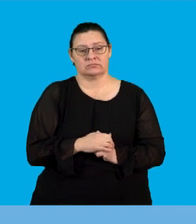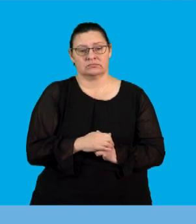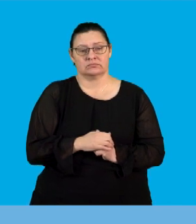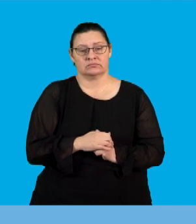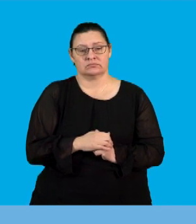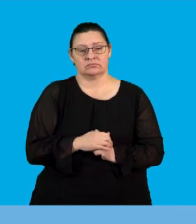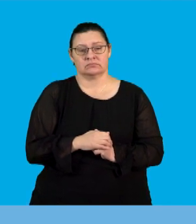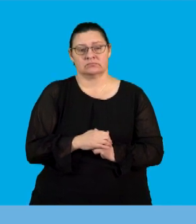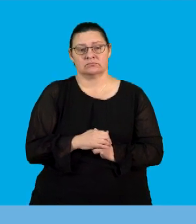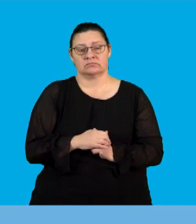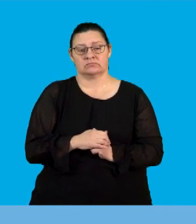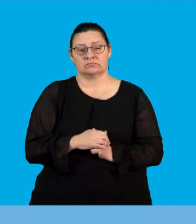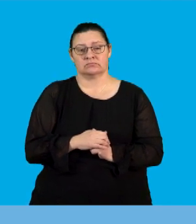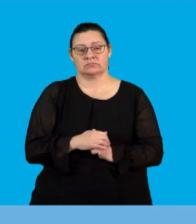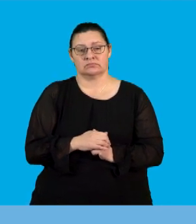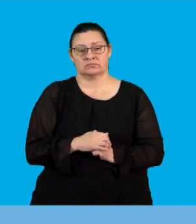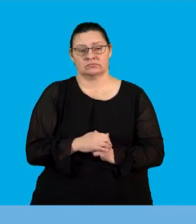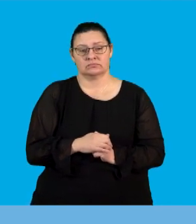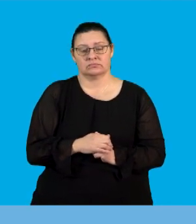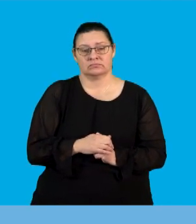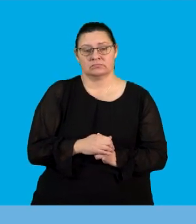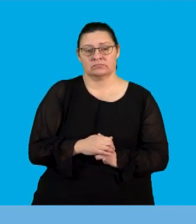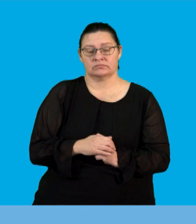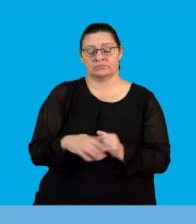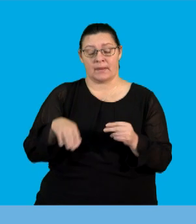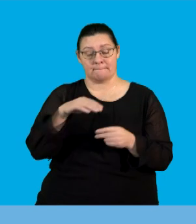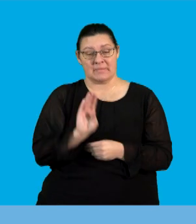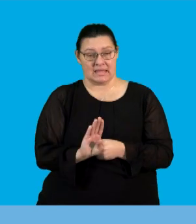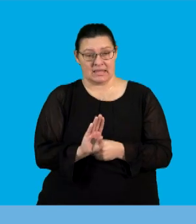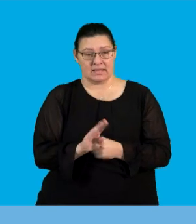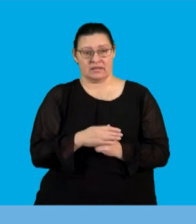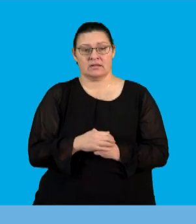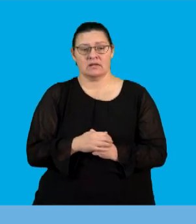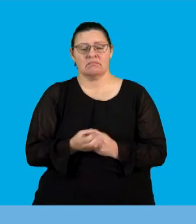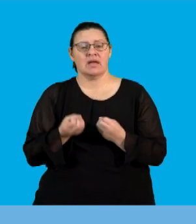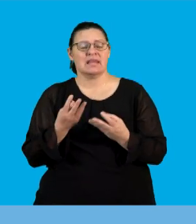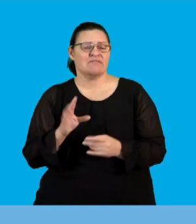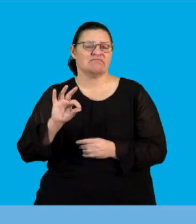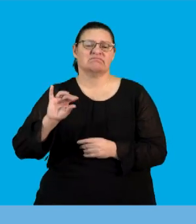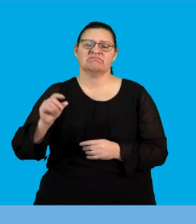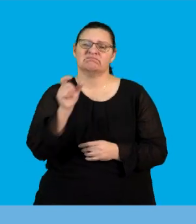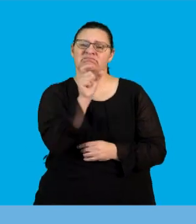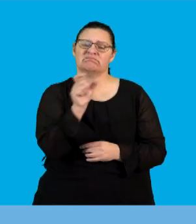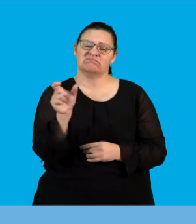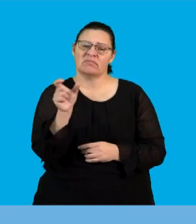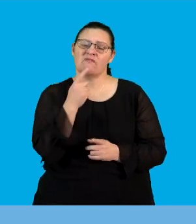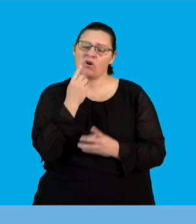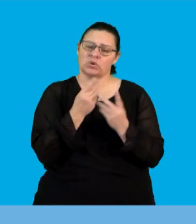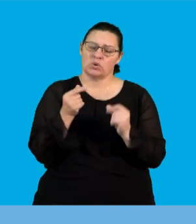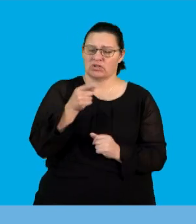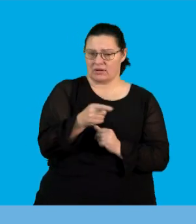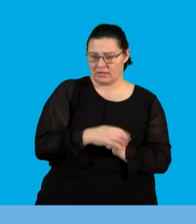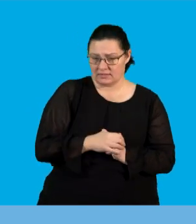it is dissolved in water. Then question B says, give the everyday term for